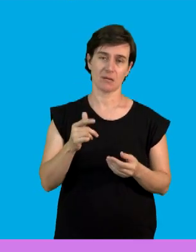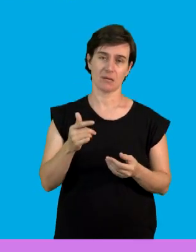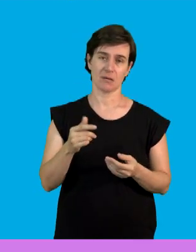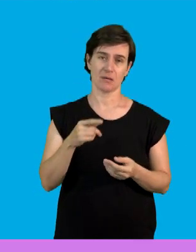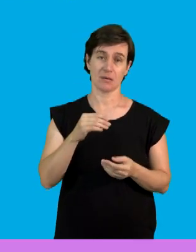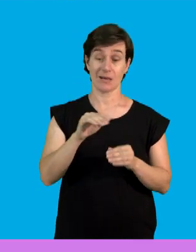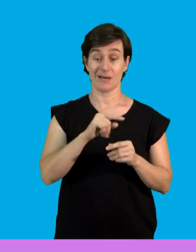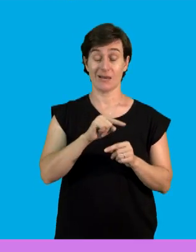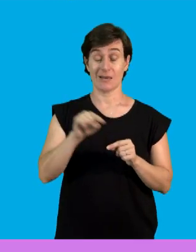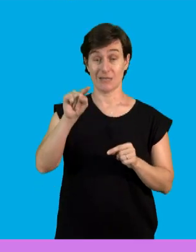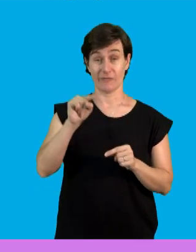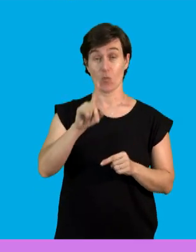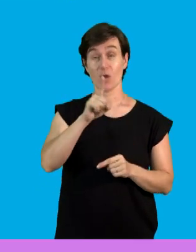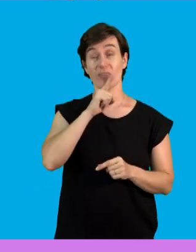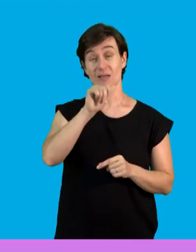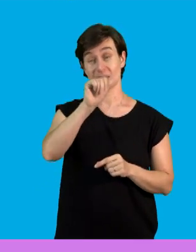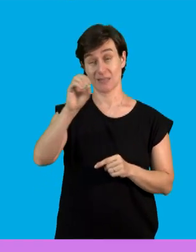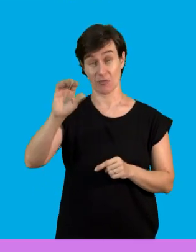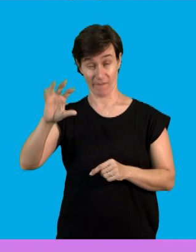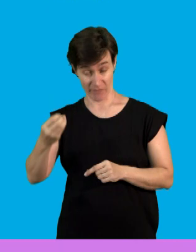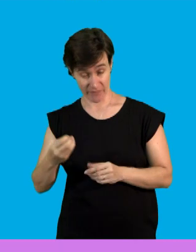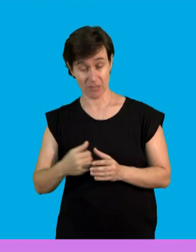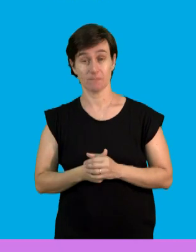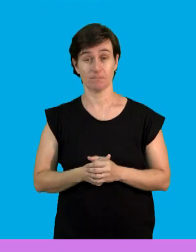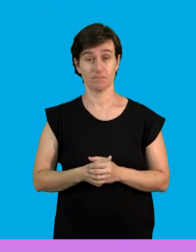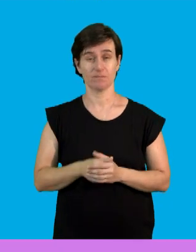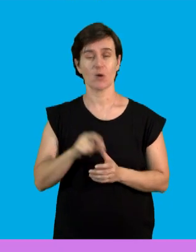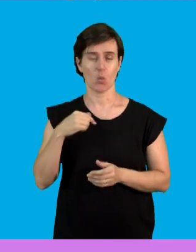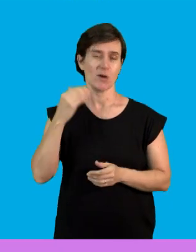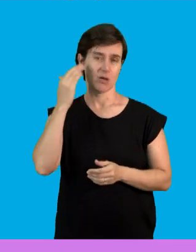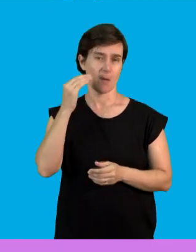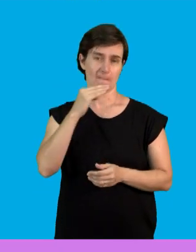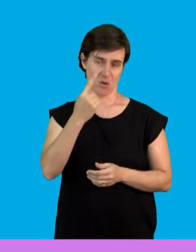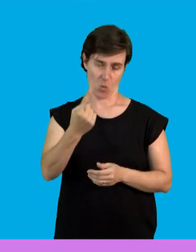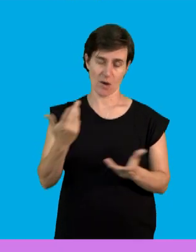that is going to be 2,200 divided by